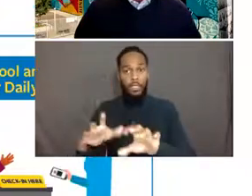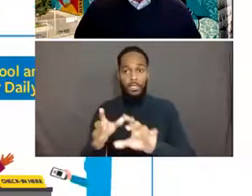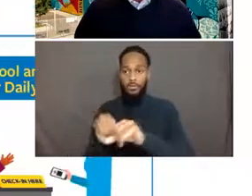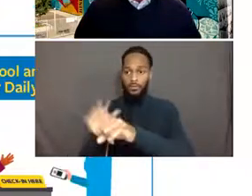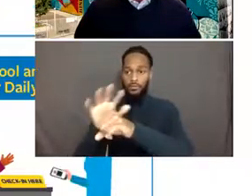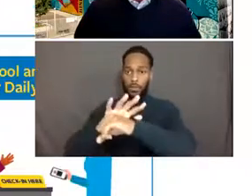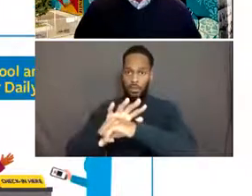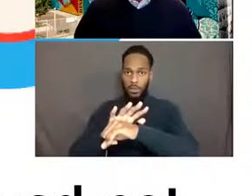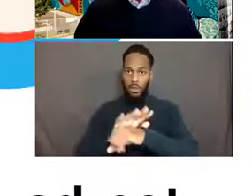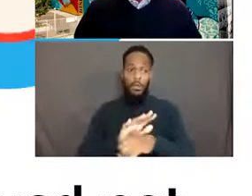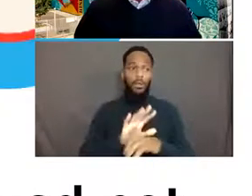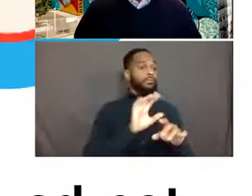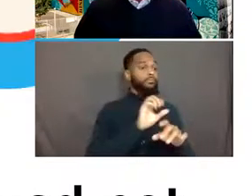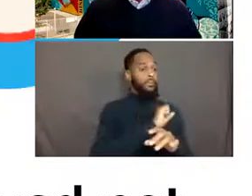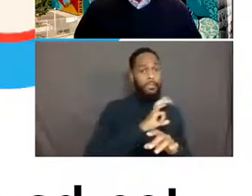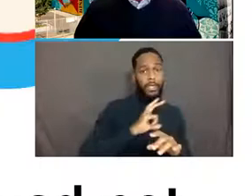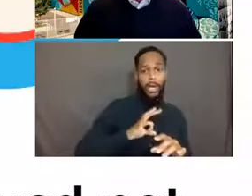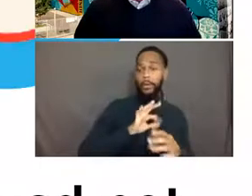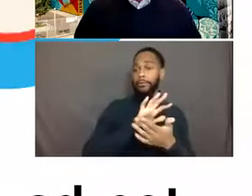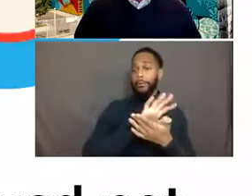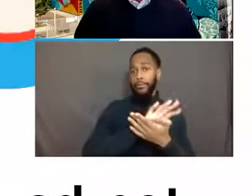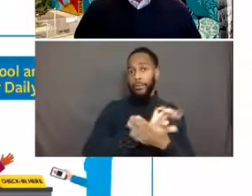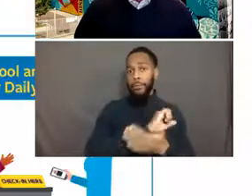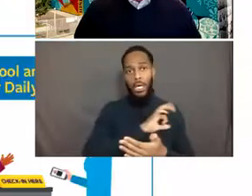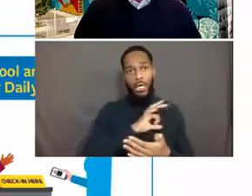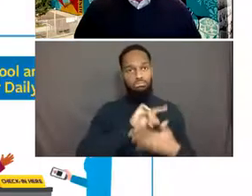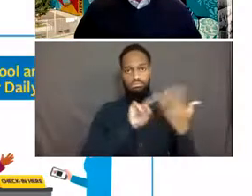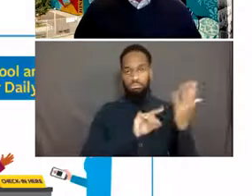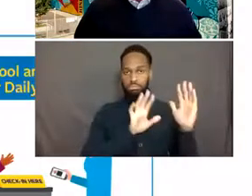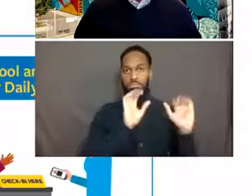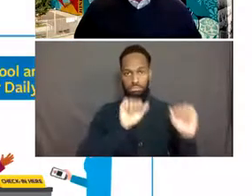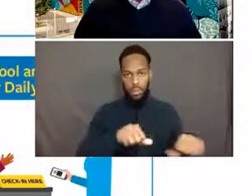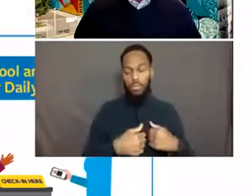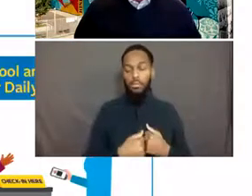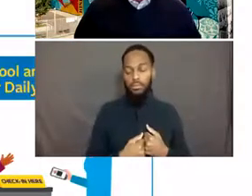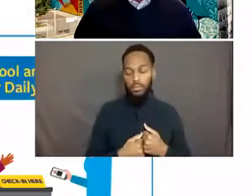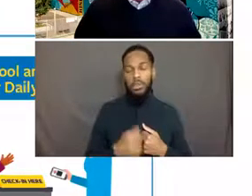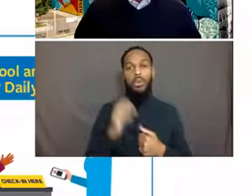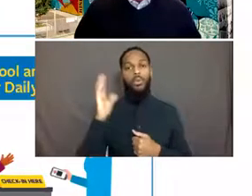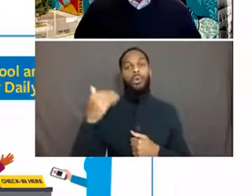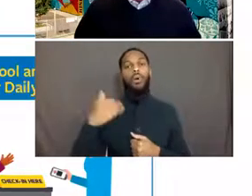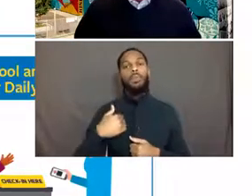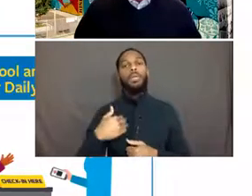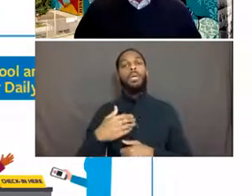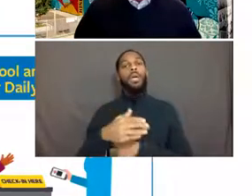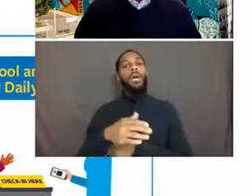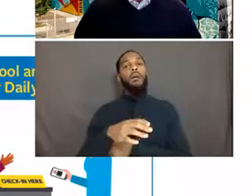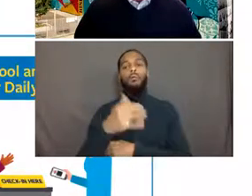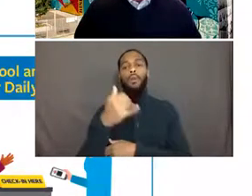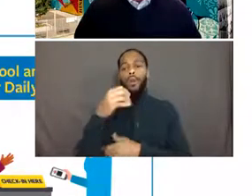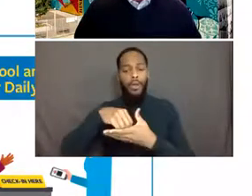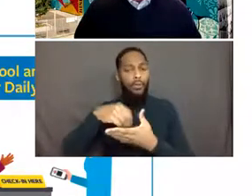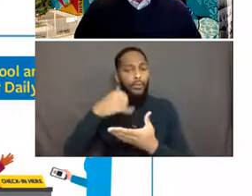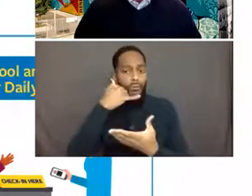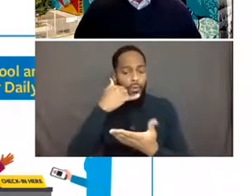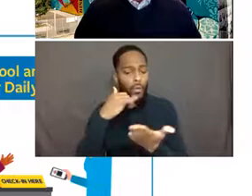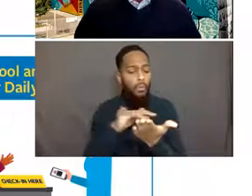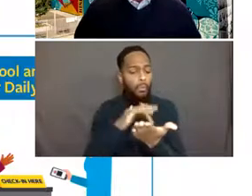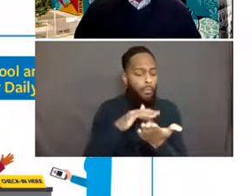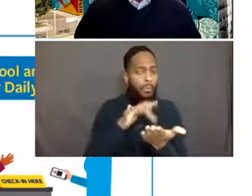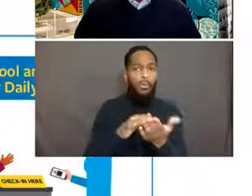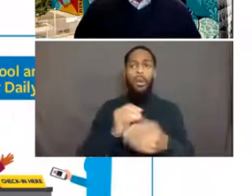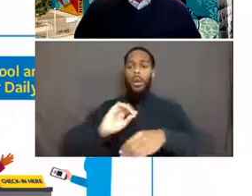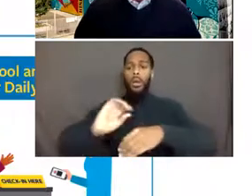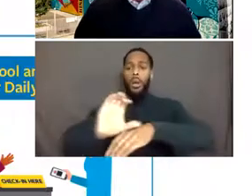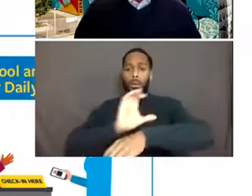an iPad, a desktop. And when you schedule the COVID-19 test, you